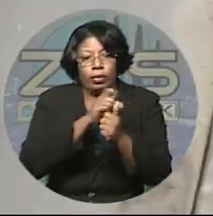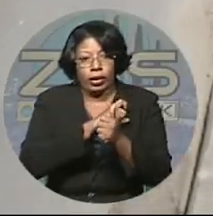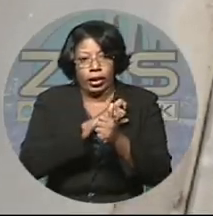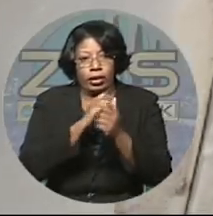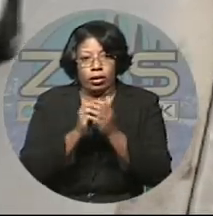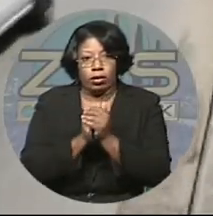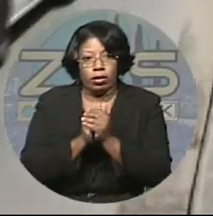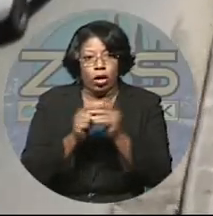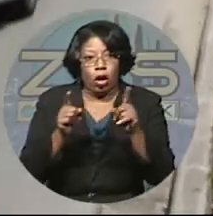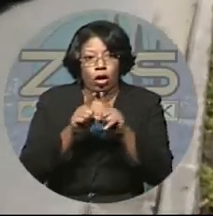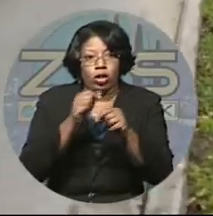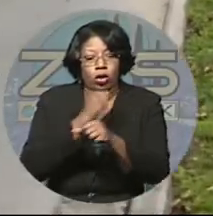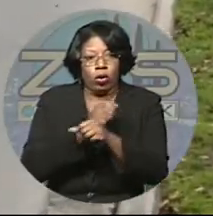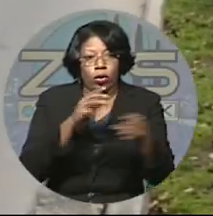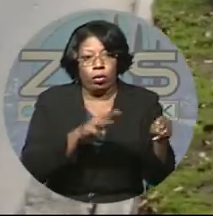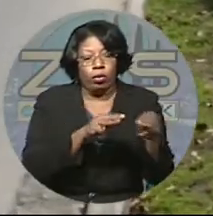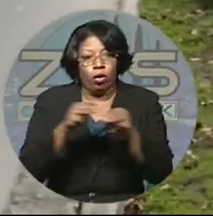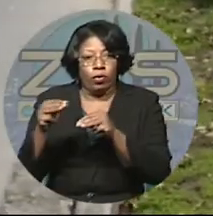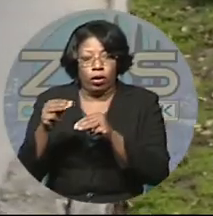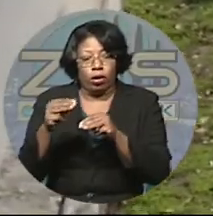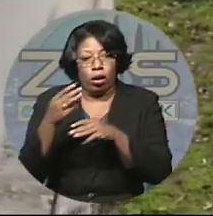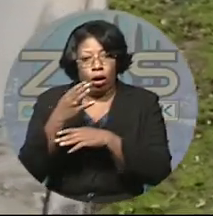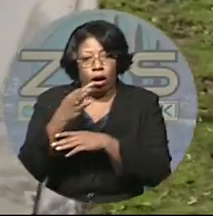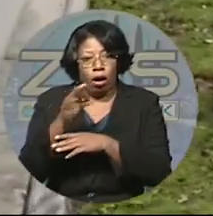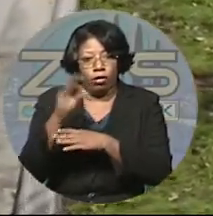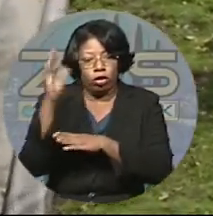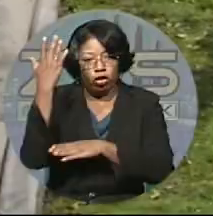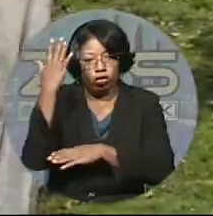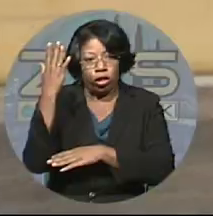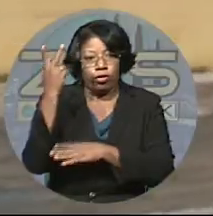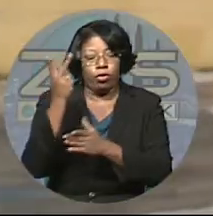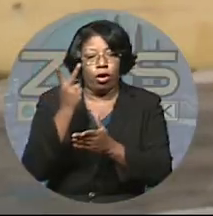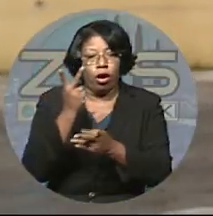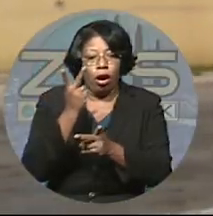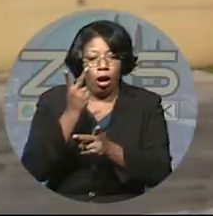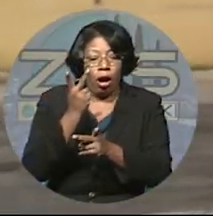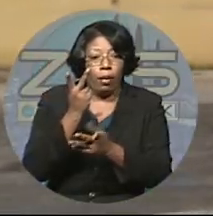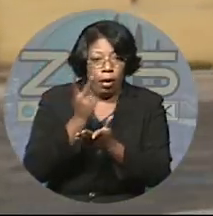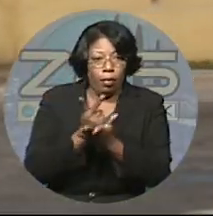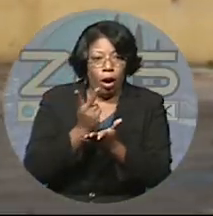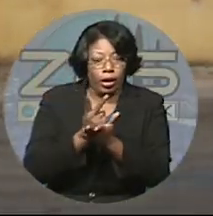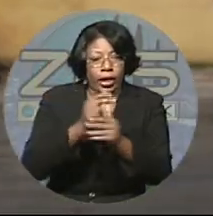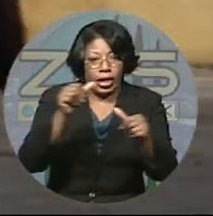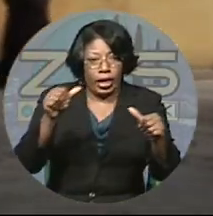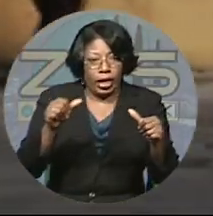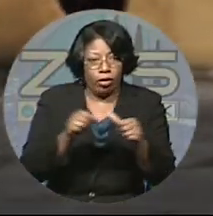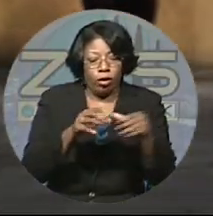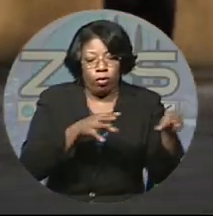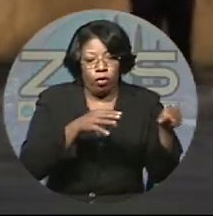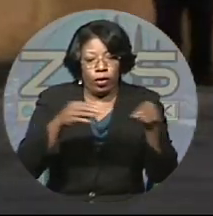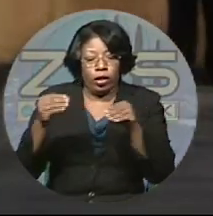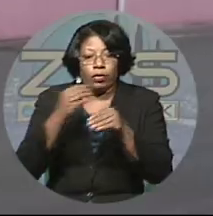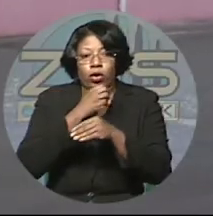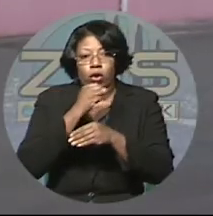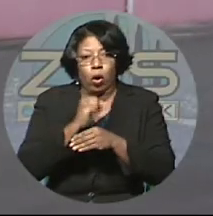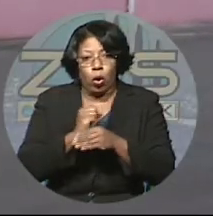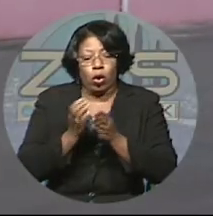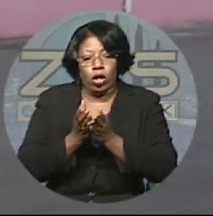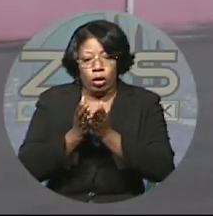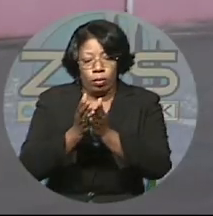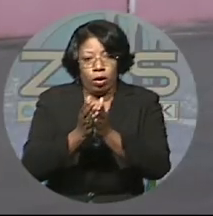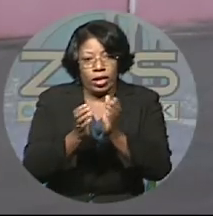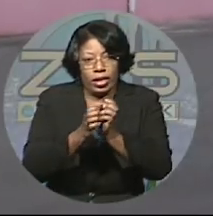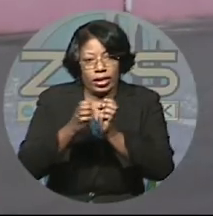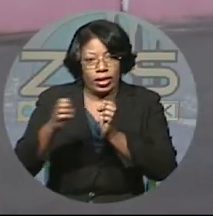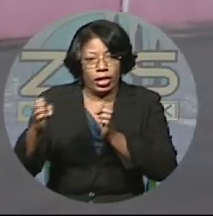work will also include the removal and relocation of trees for a parking area, removal of debris and abandoned boats, and an extension